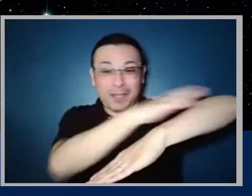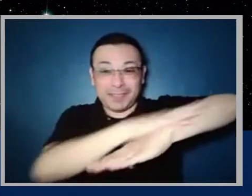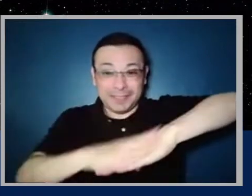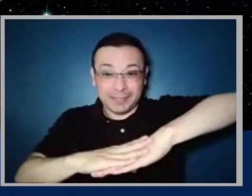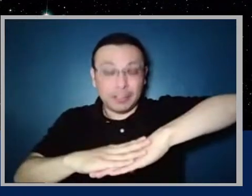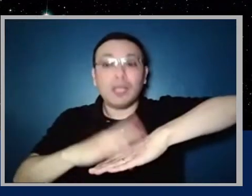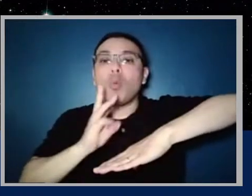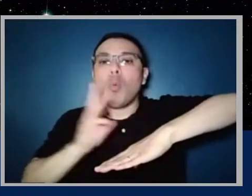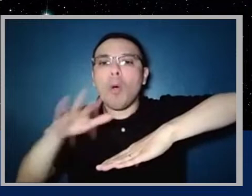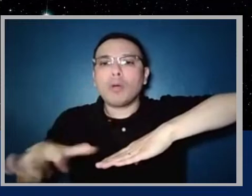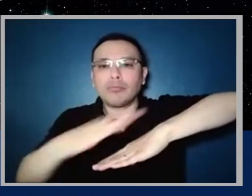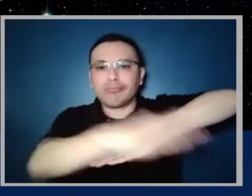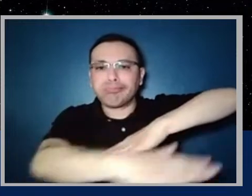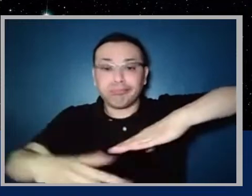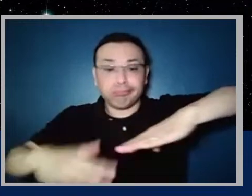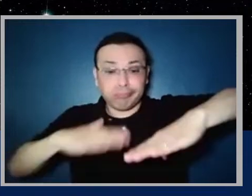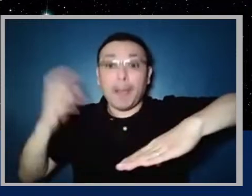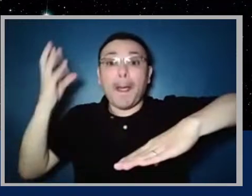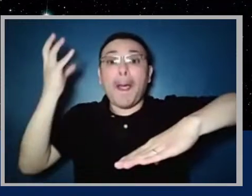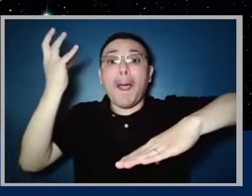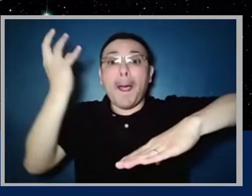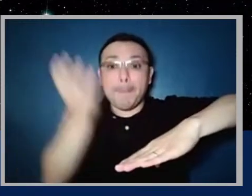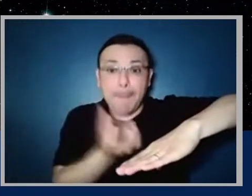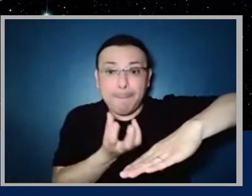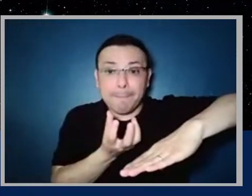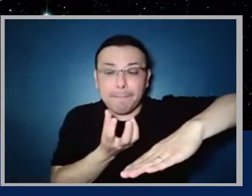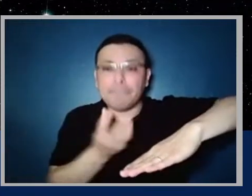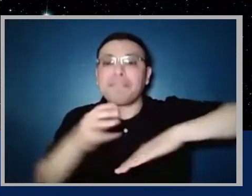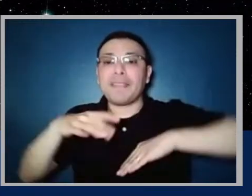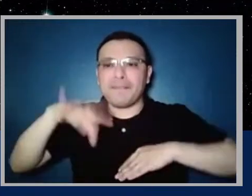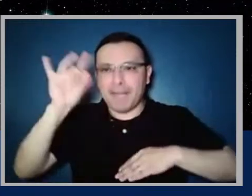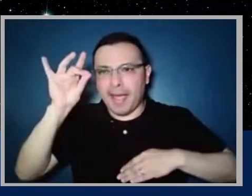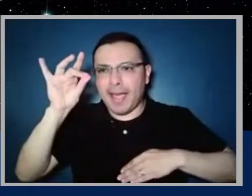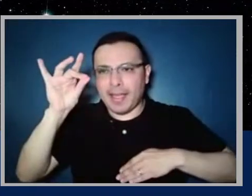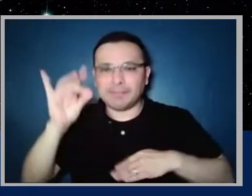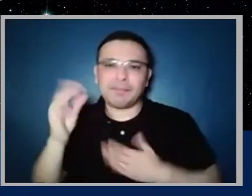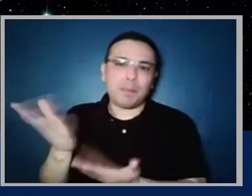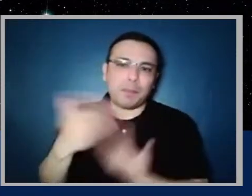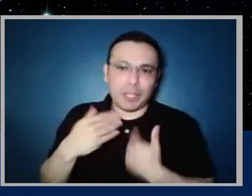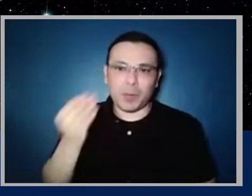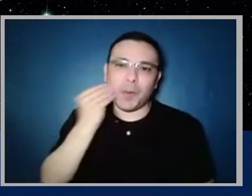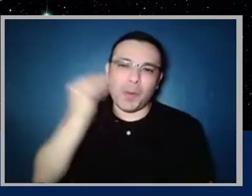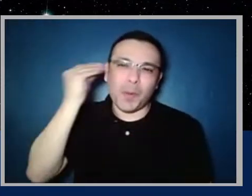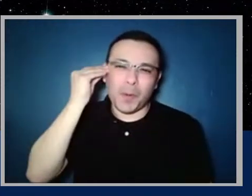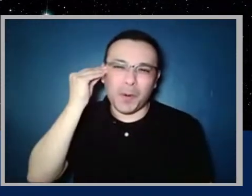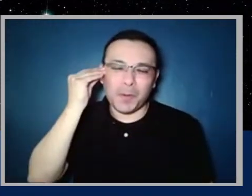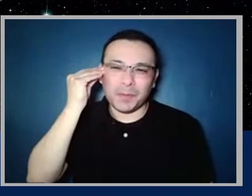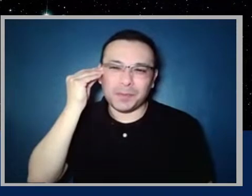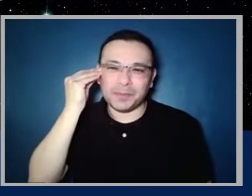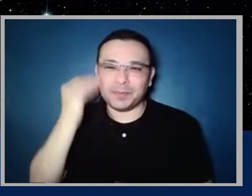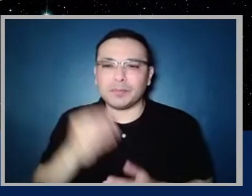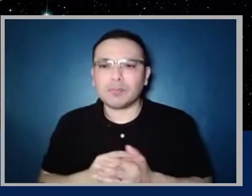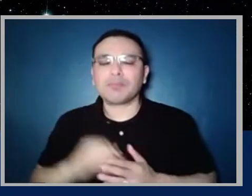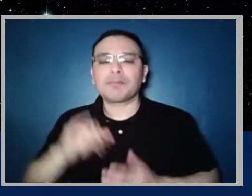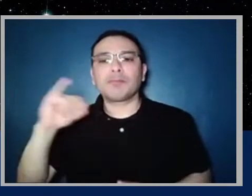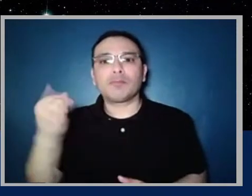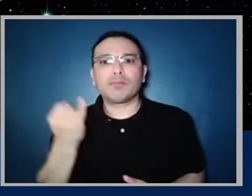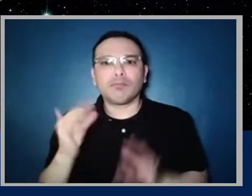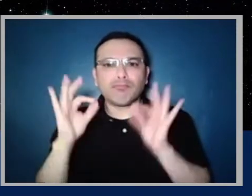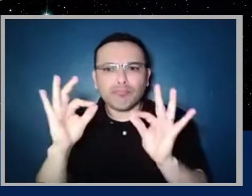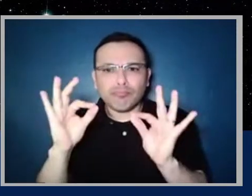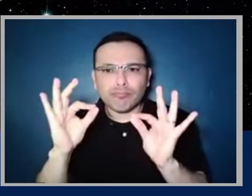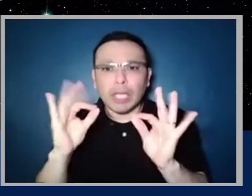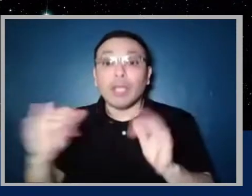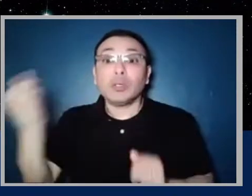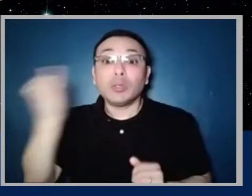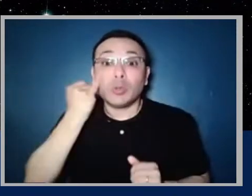mission and bring them back home. Gotcha. And what if they're doing a launch? Because this is an important part of crewed